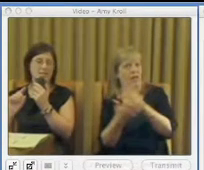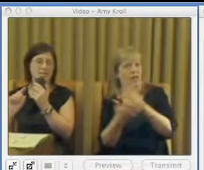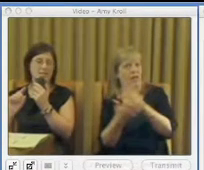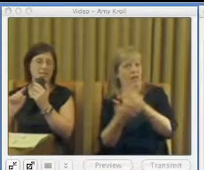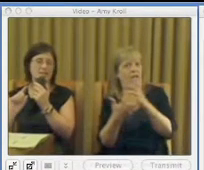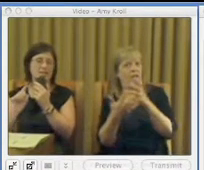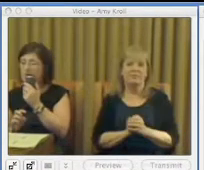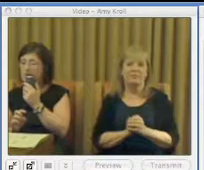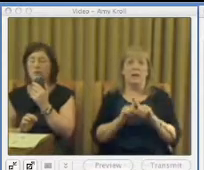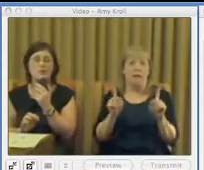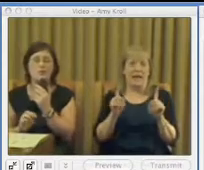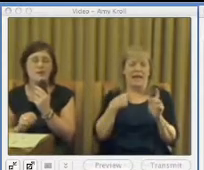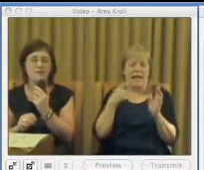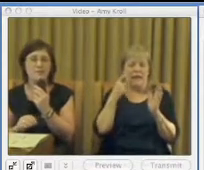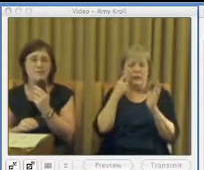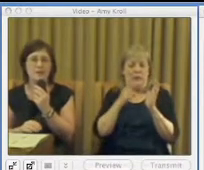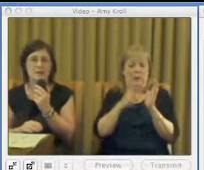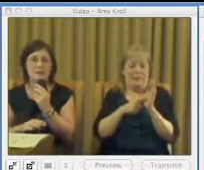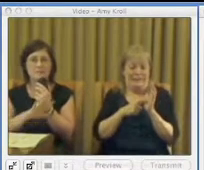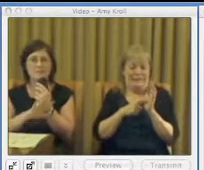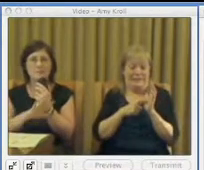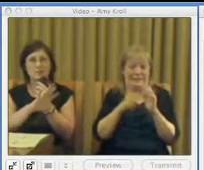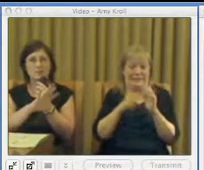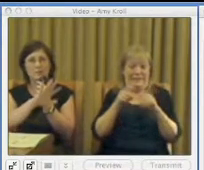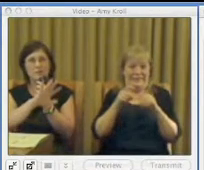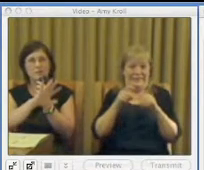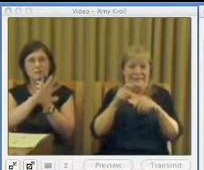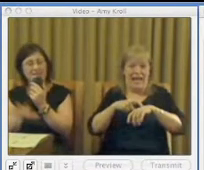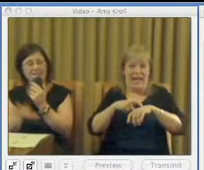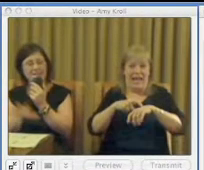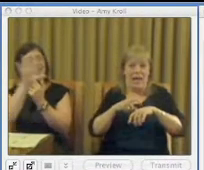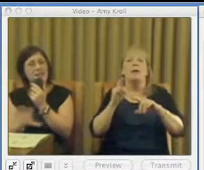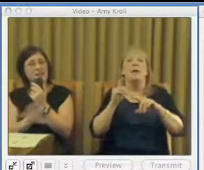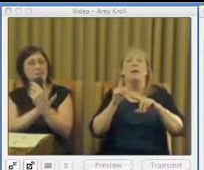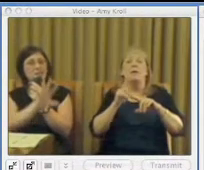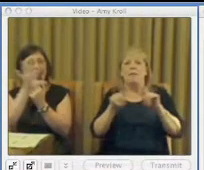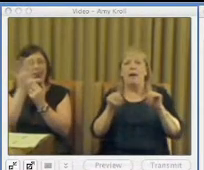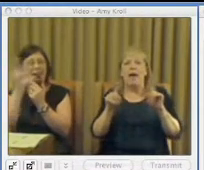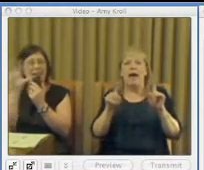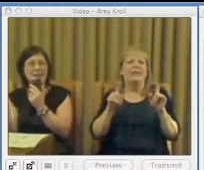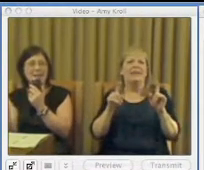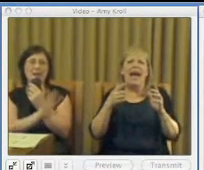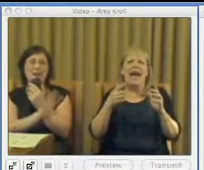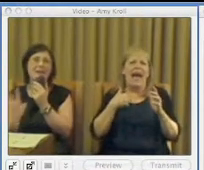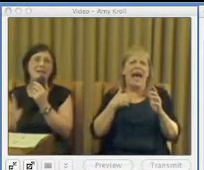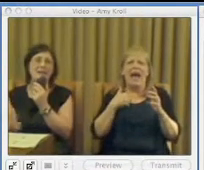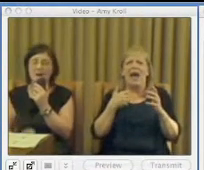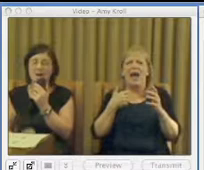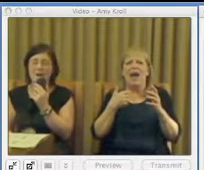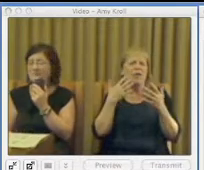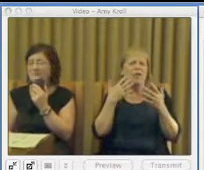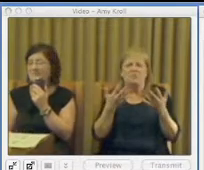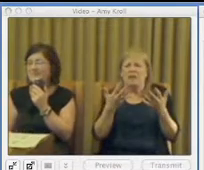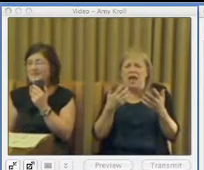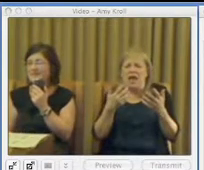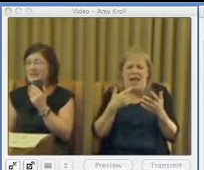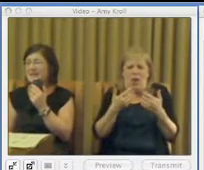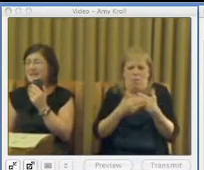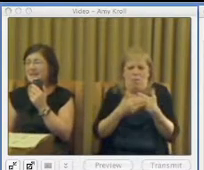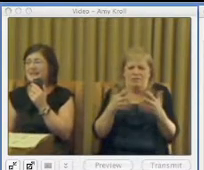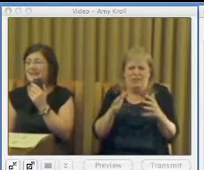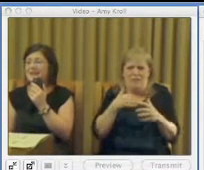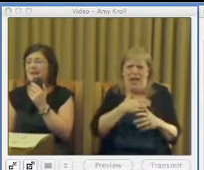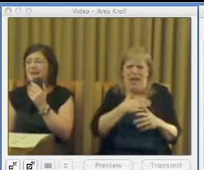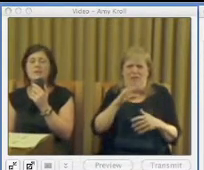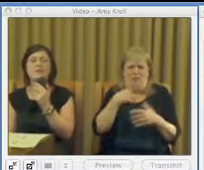But, and I'm conscious of the time, I've gone over 45 minutes, but I am sort of getting to my key point, but we have plenty of